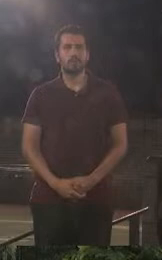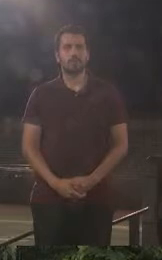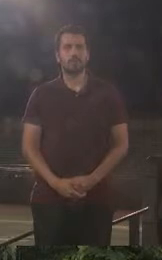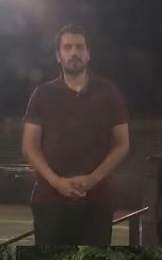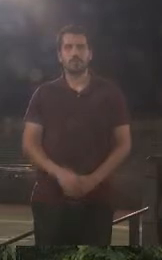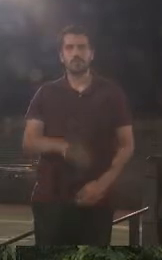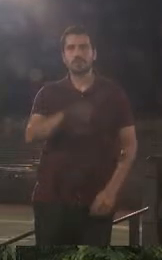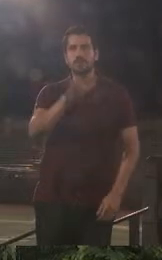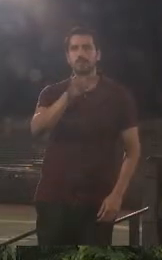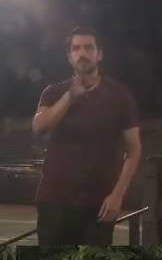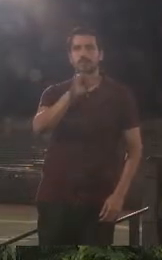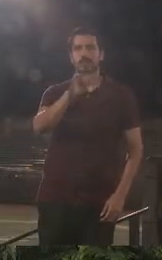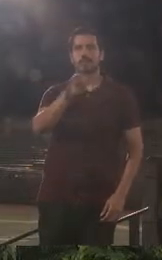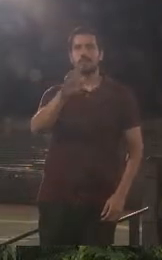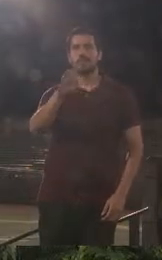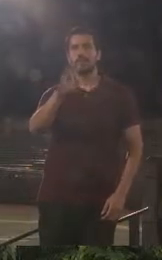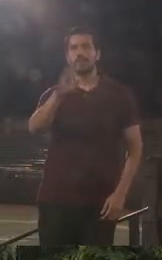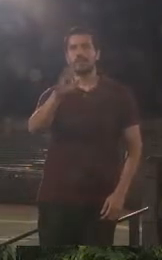Tien De Leon.